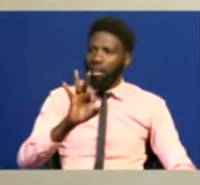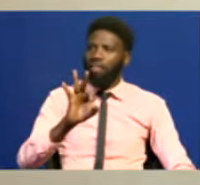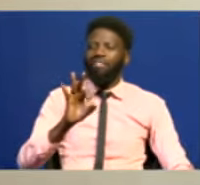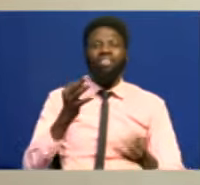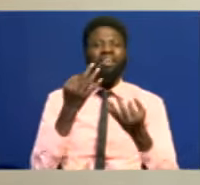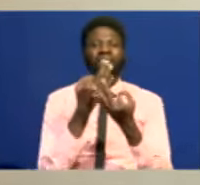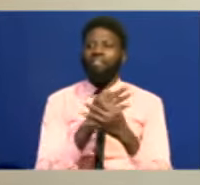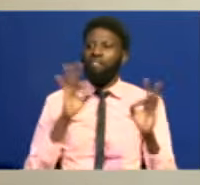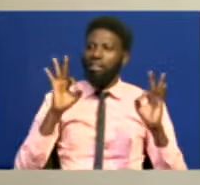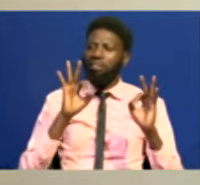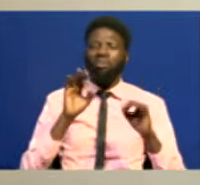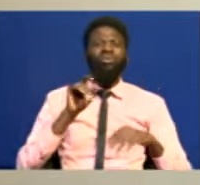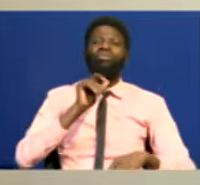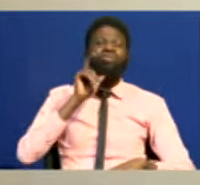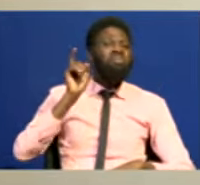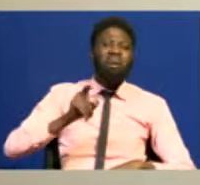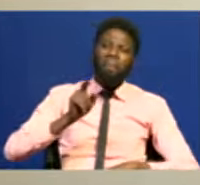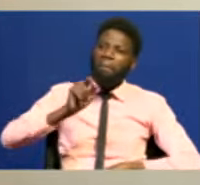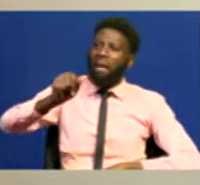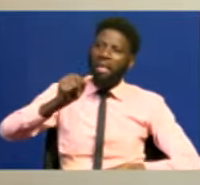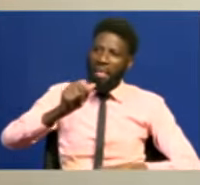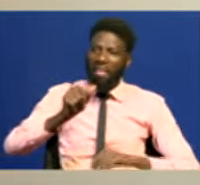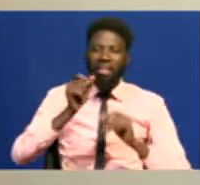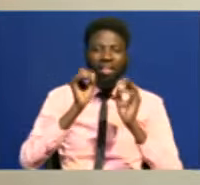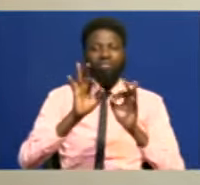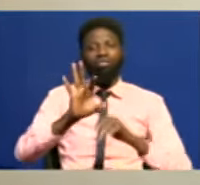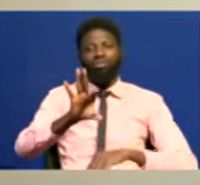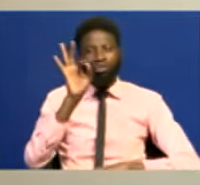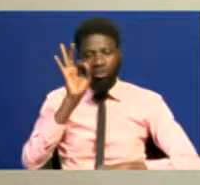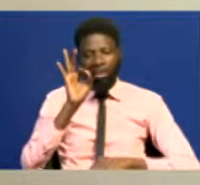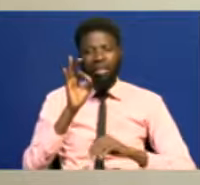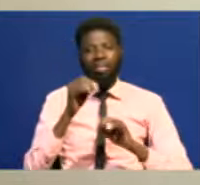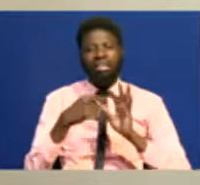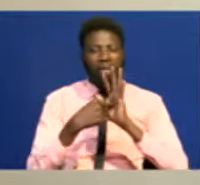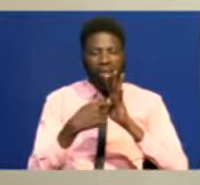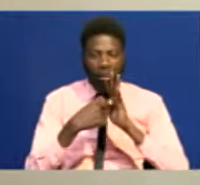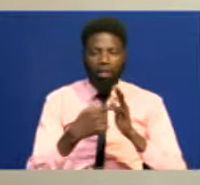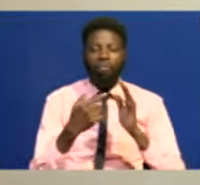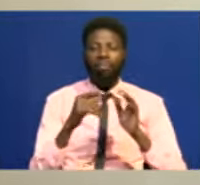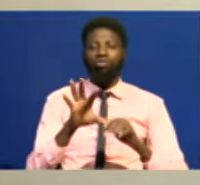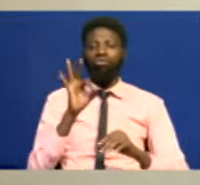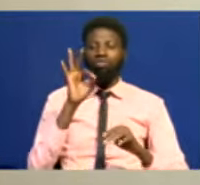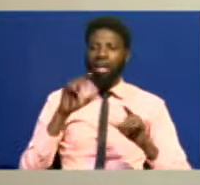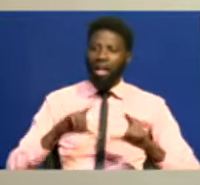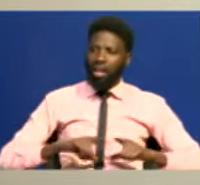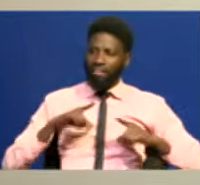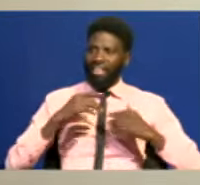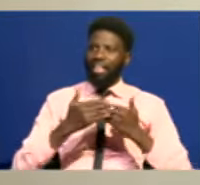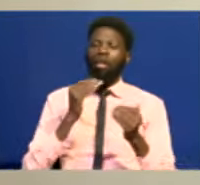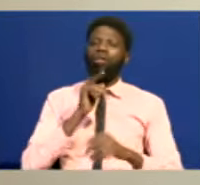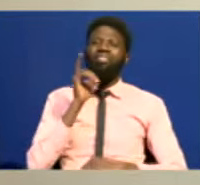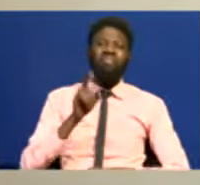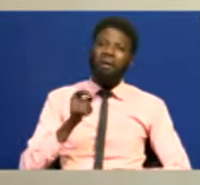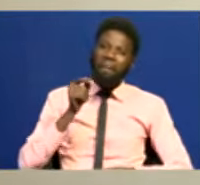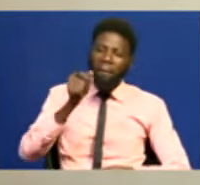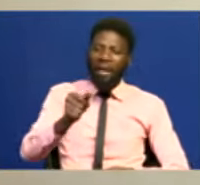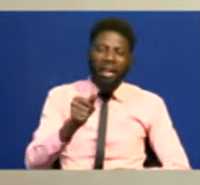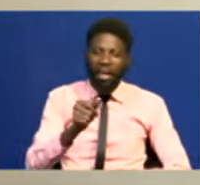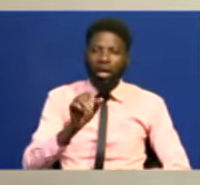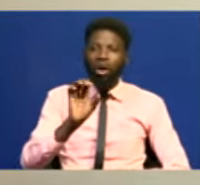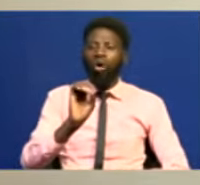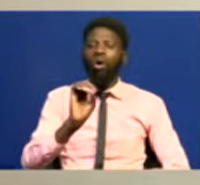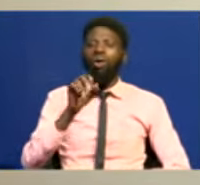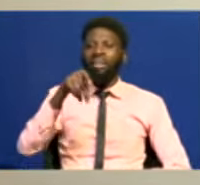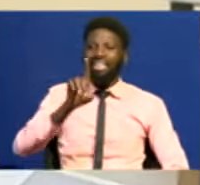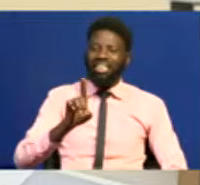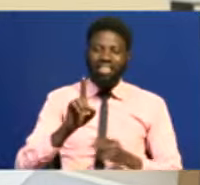patient does not have to pay anything if they have chosen Lifecare Hospital Migori as their preferred hospital. They don't have to pay anything in the OPD as well as in